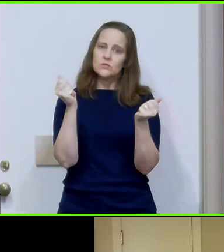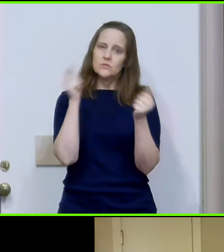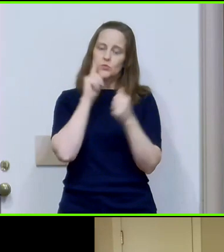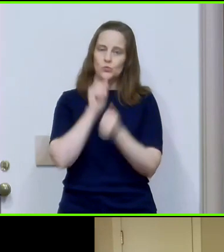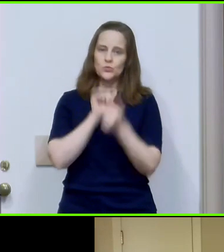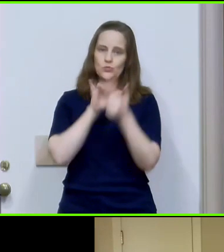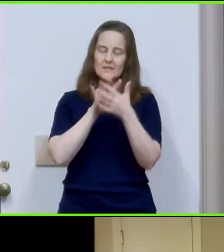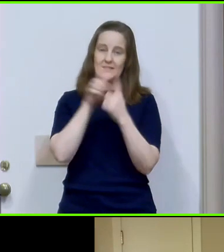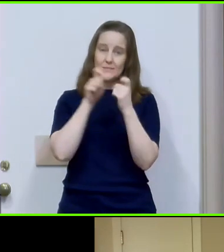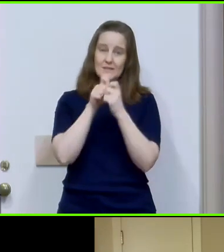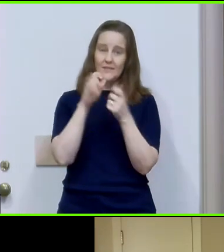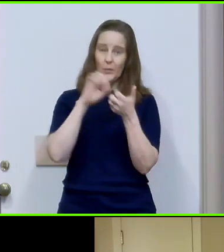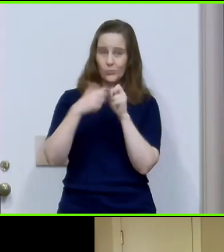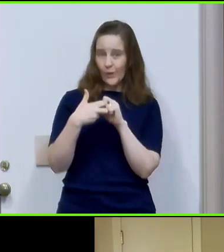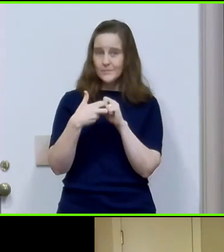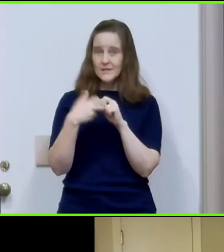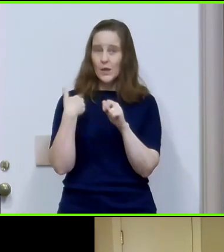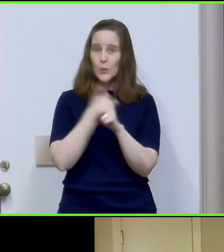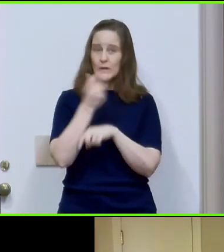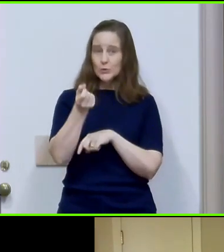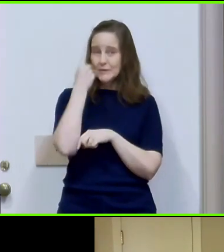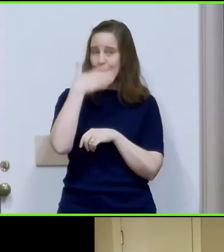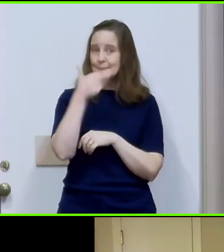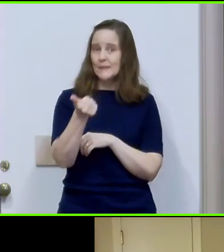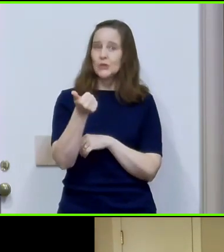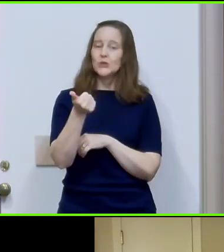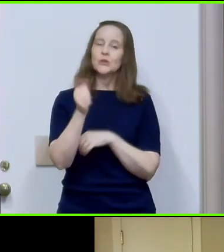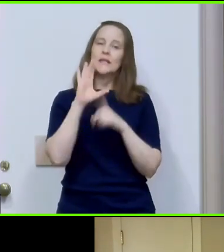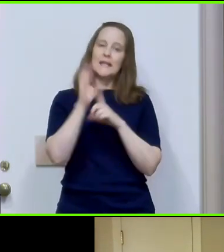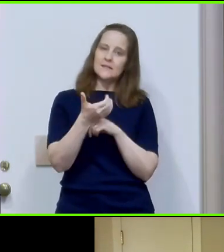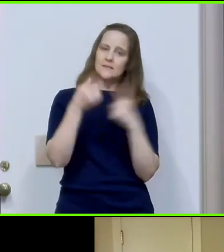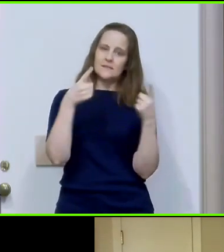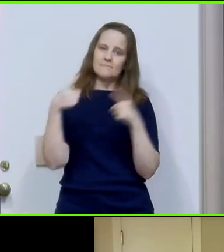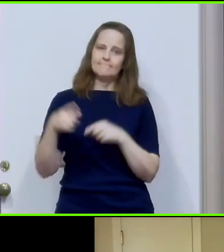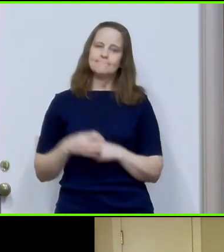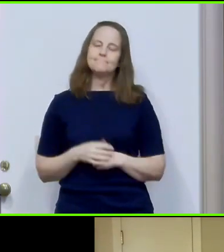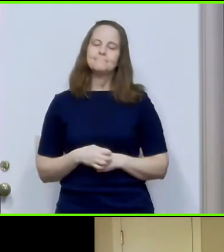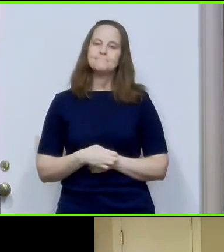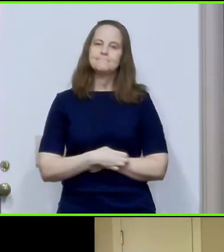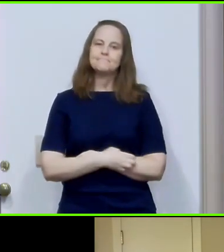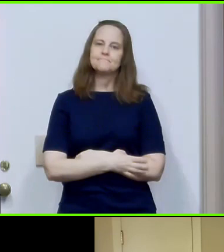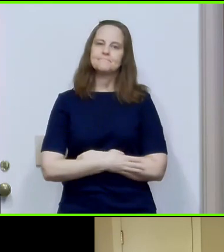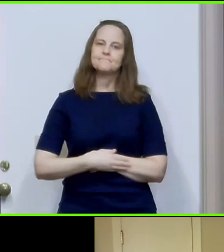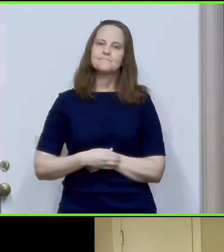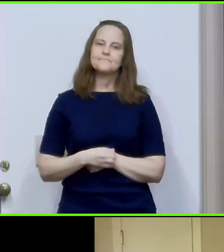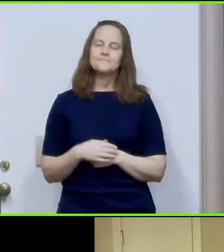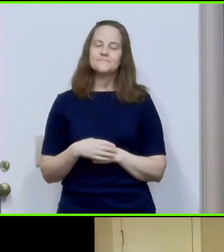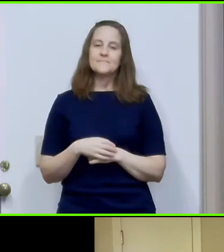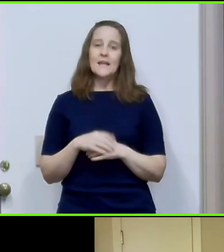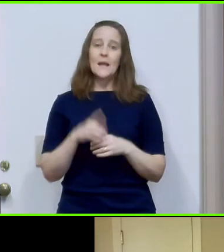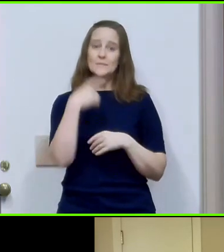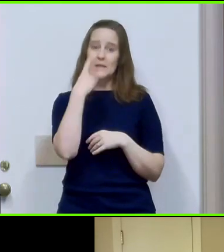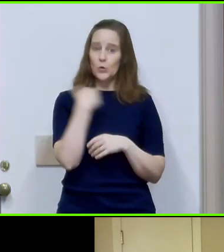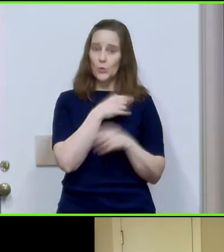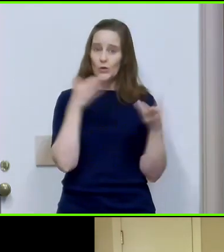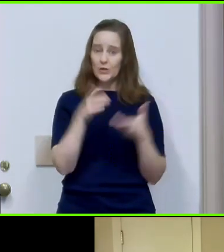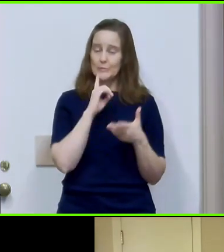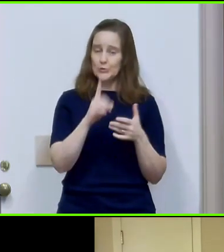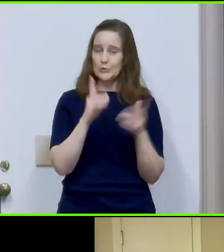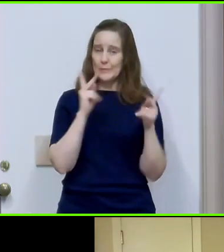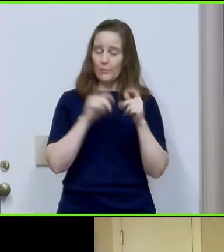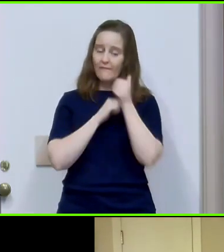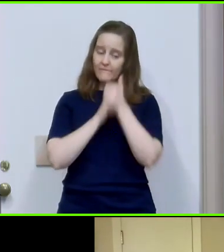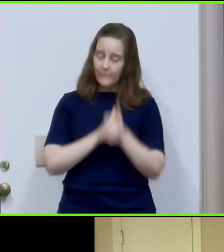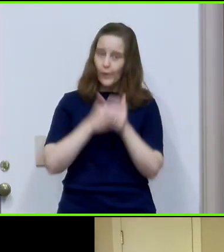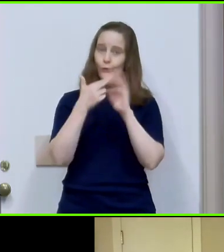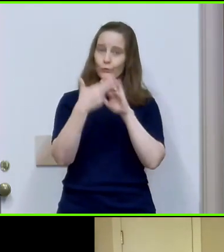those specific problems as we understand better what the cases might be like. So I'm telling you, we're here to make sure people follow the guidelines. We're